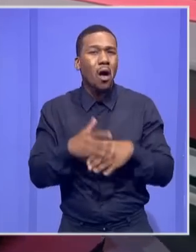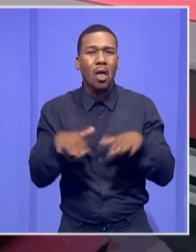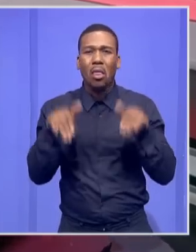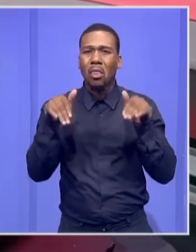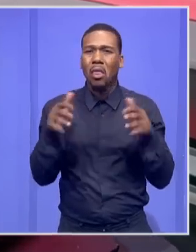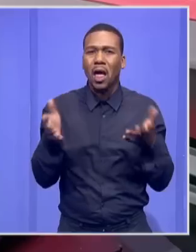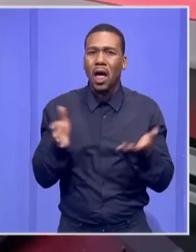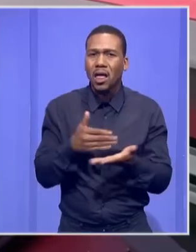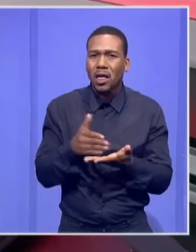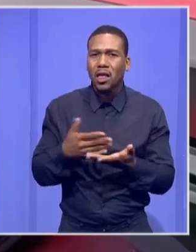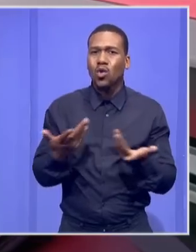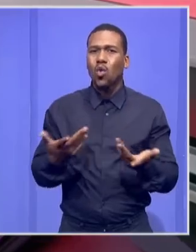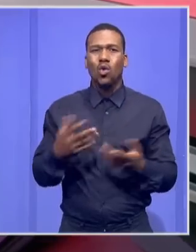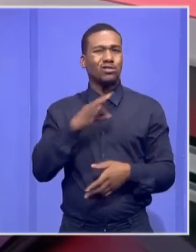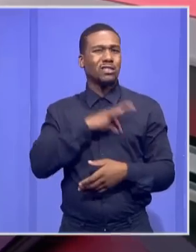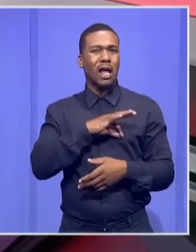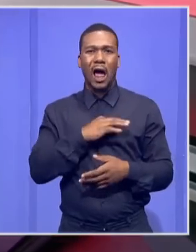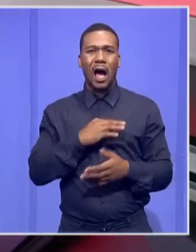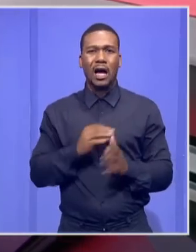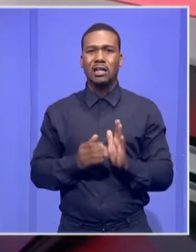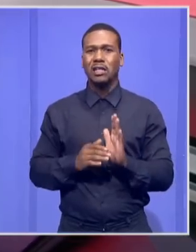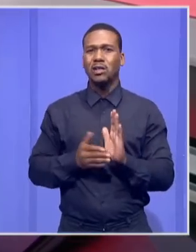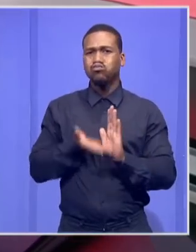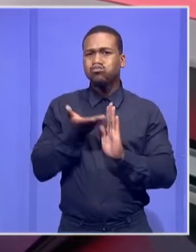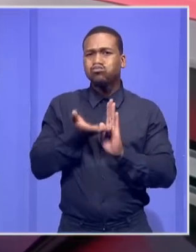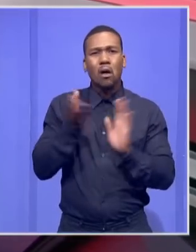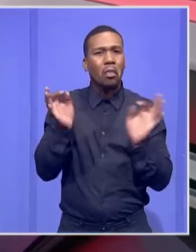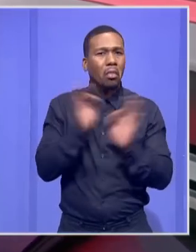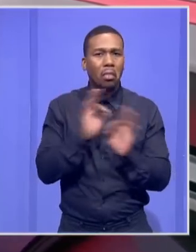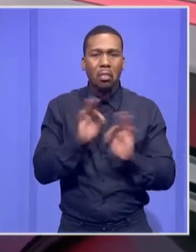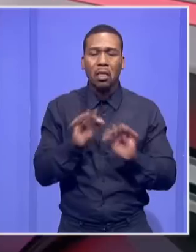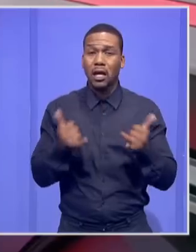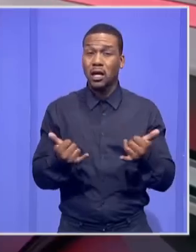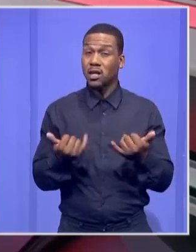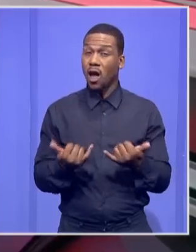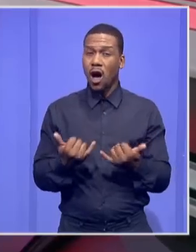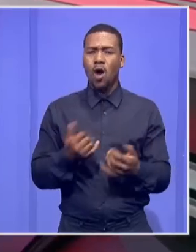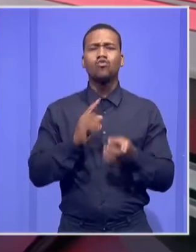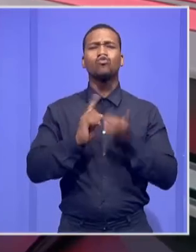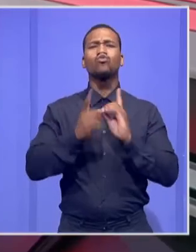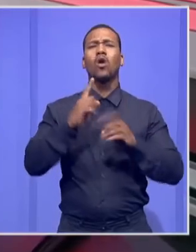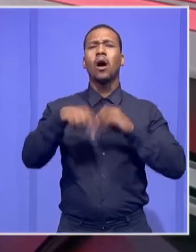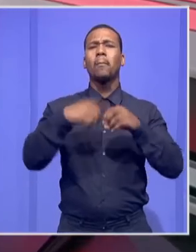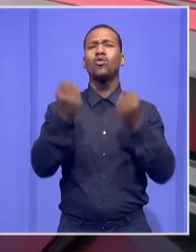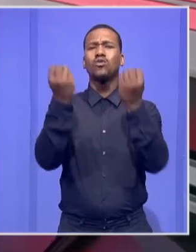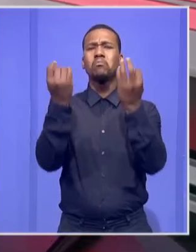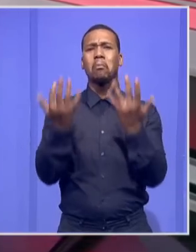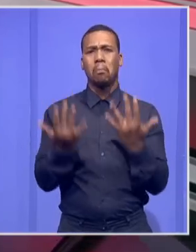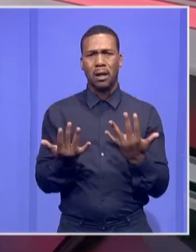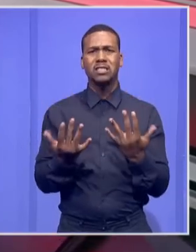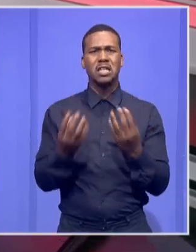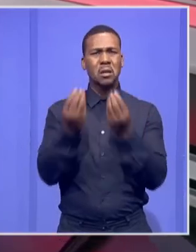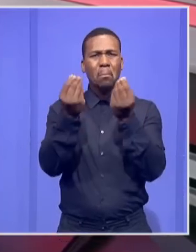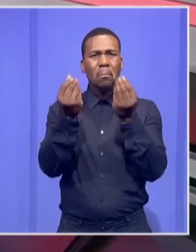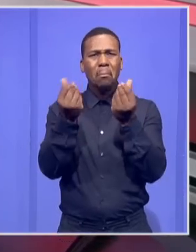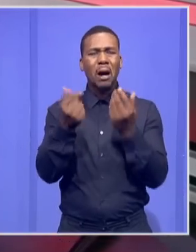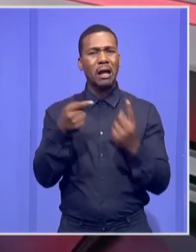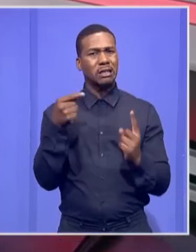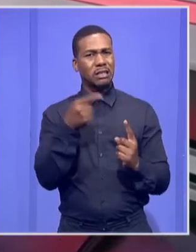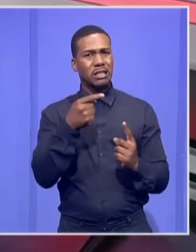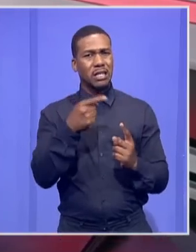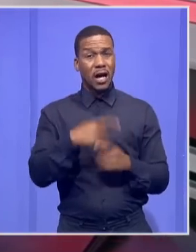increase in salary. Let's talk about the amount of money. I mean, it's almost to a certain extent that the royal family or the